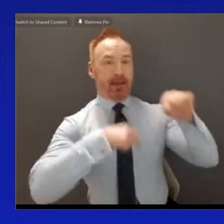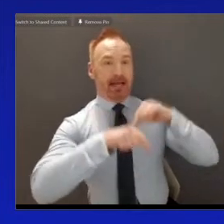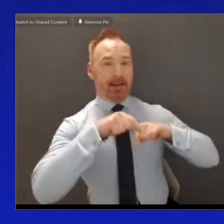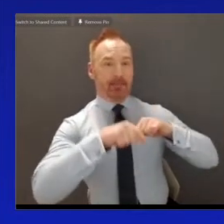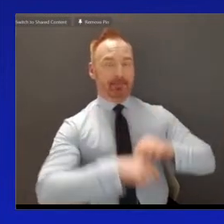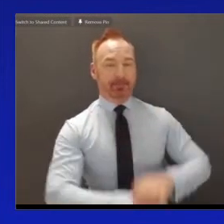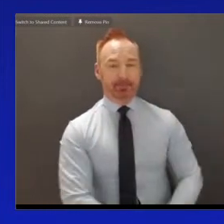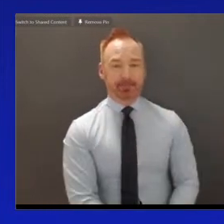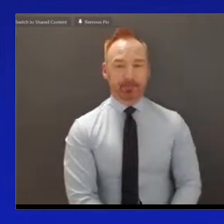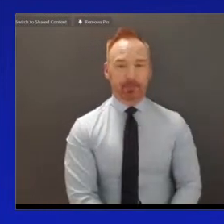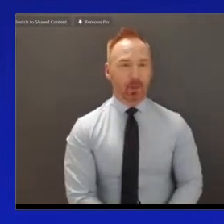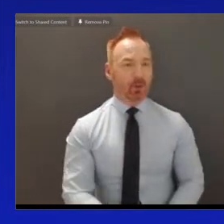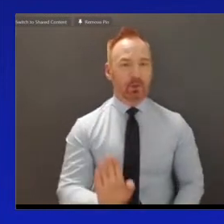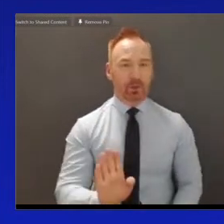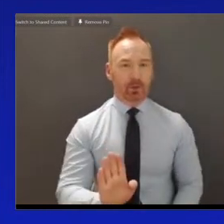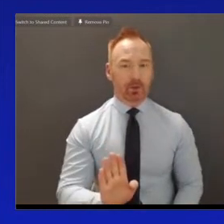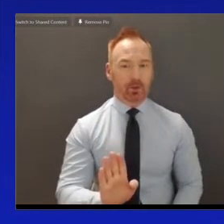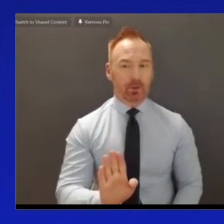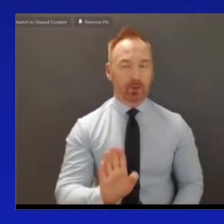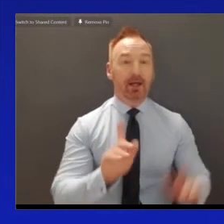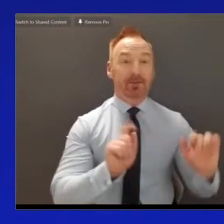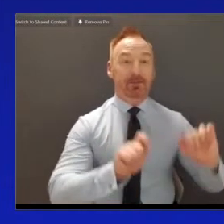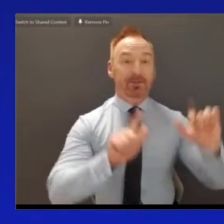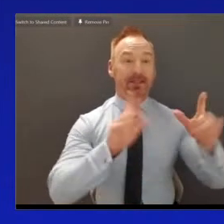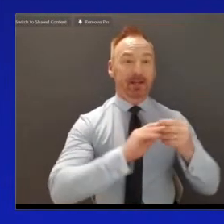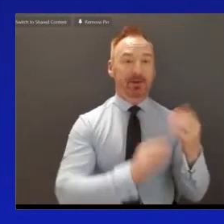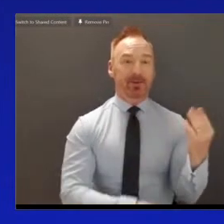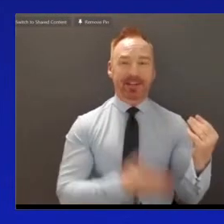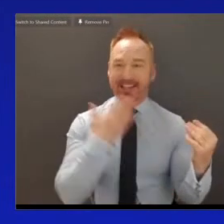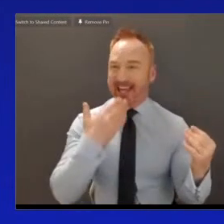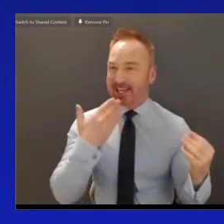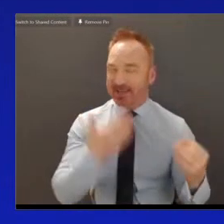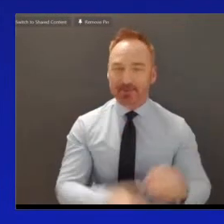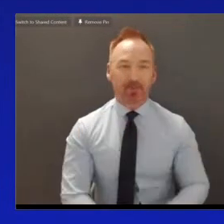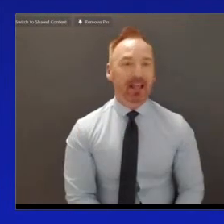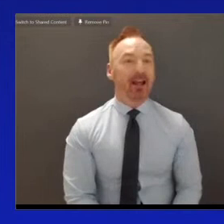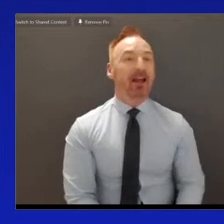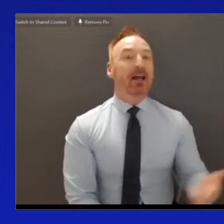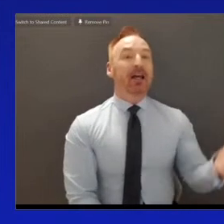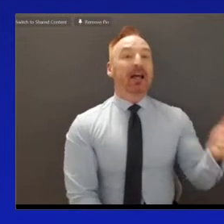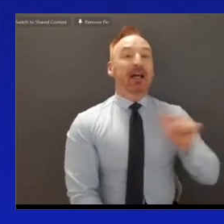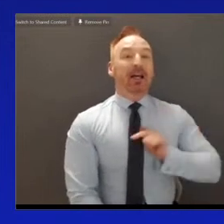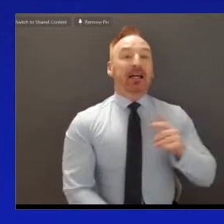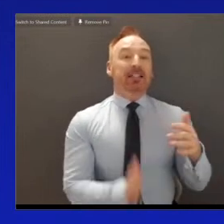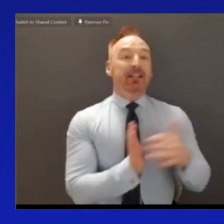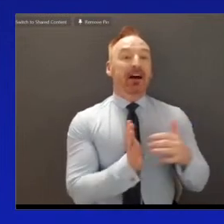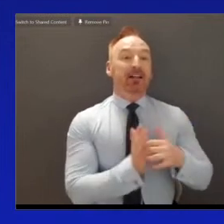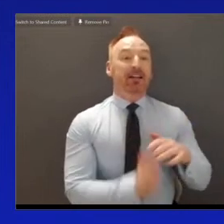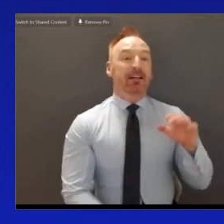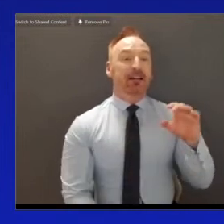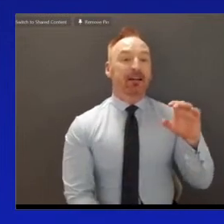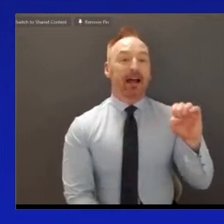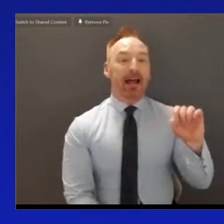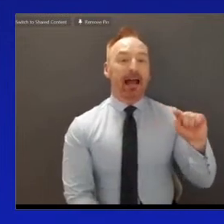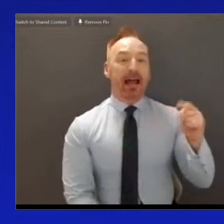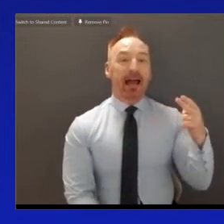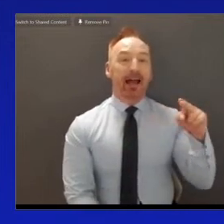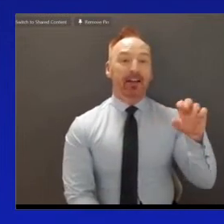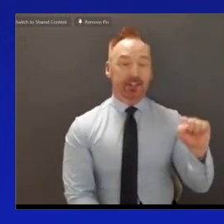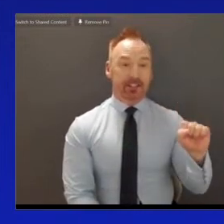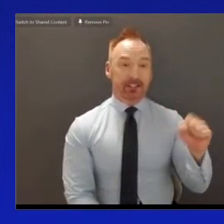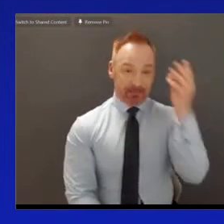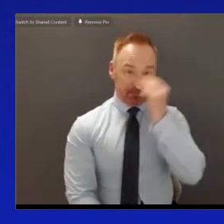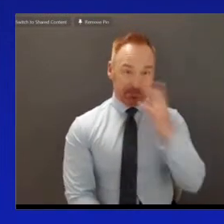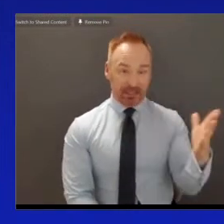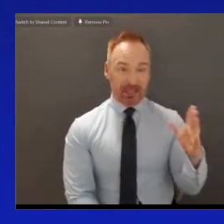Oh, I apologize. It is slide 14. Thank you, Dr. Etches. So thank you again. I want to note that Ottawa saw the highest